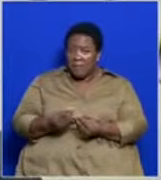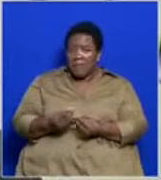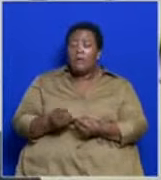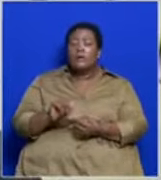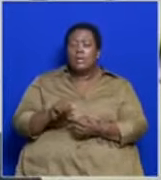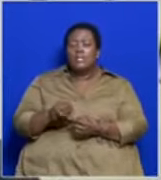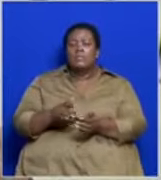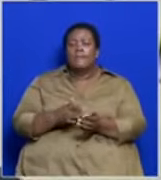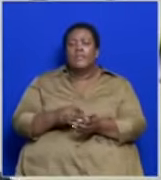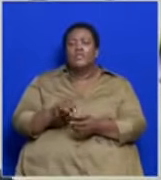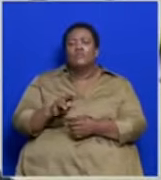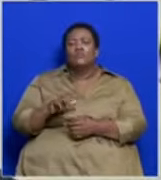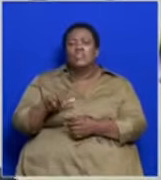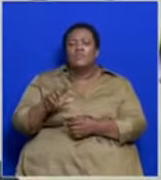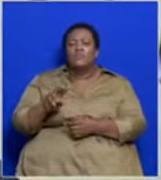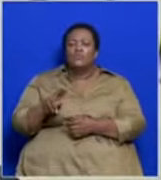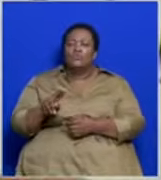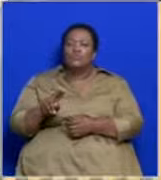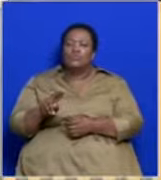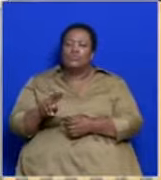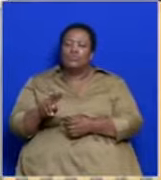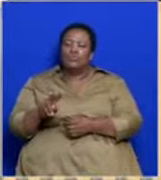right corner. In red at the In top. red.